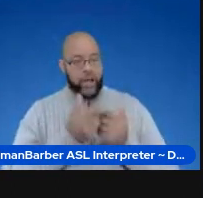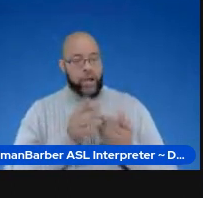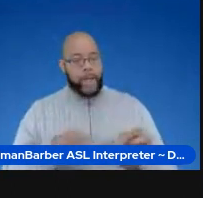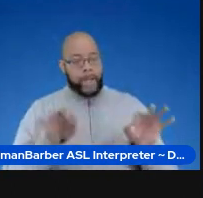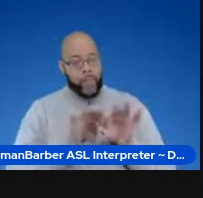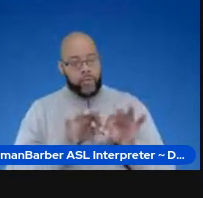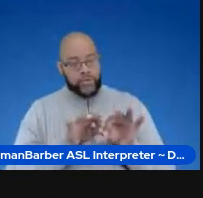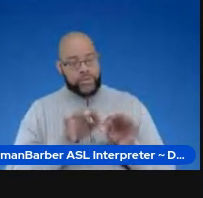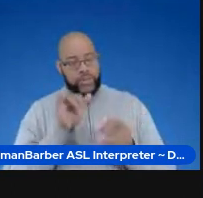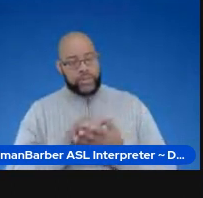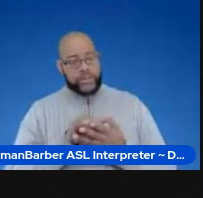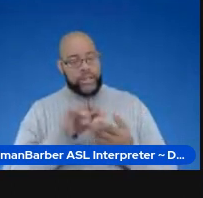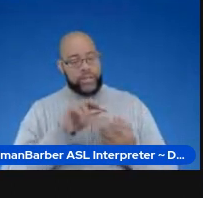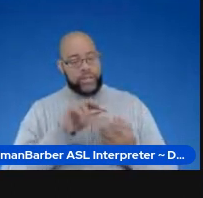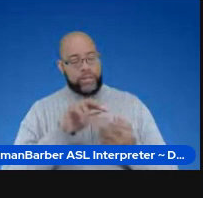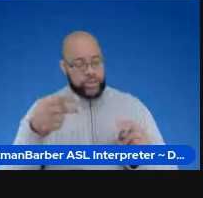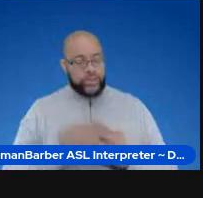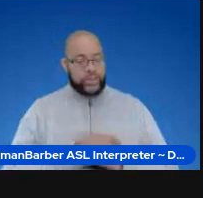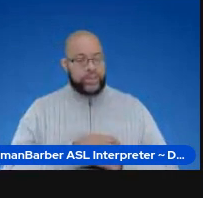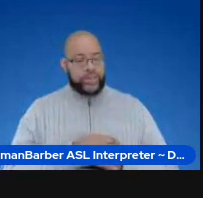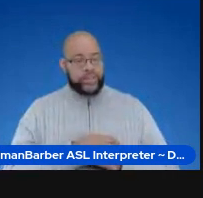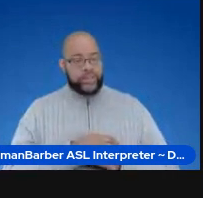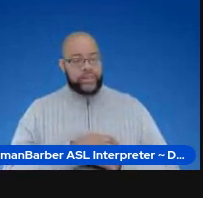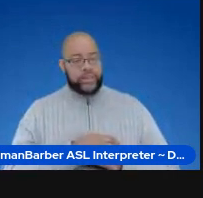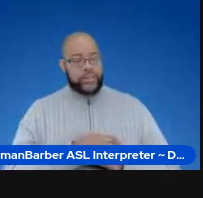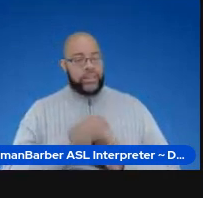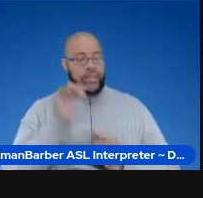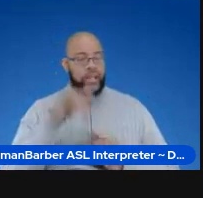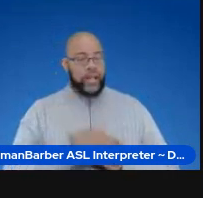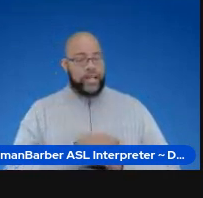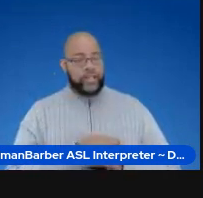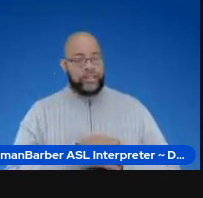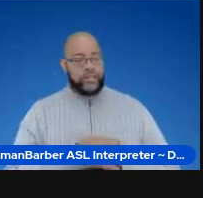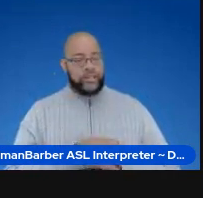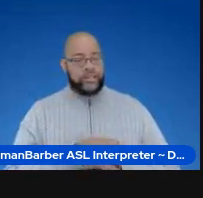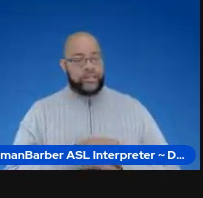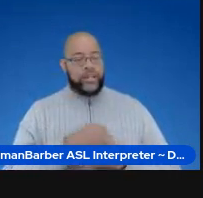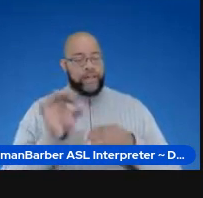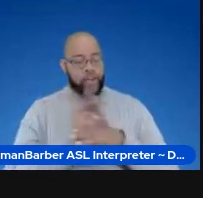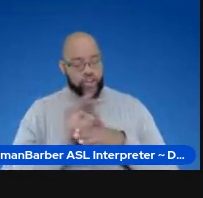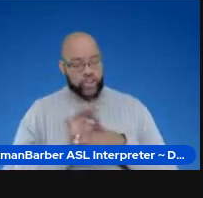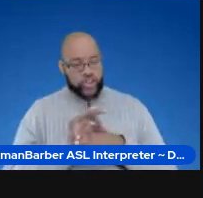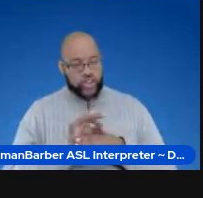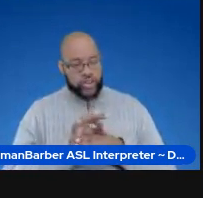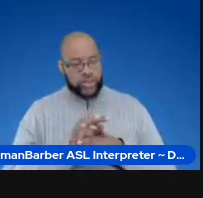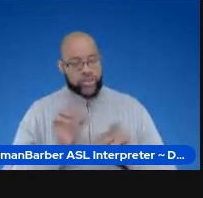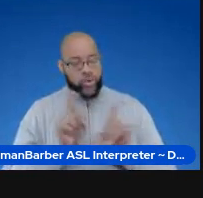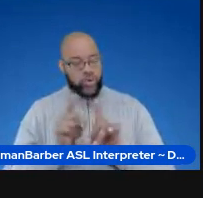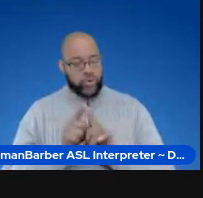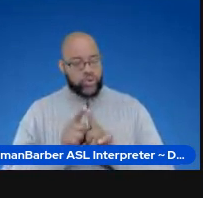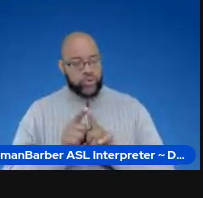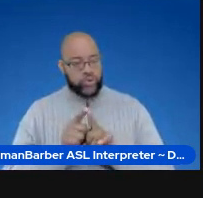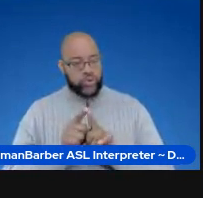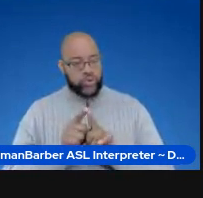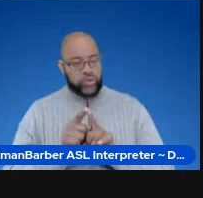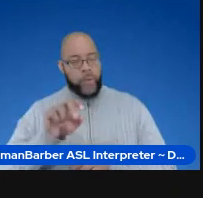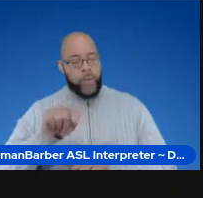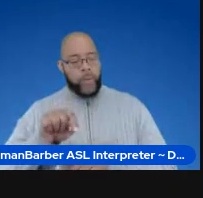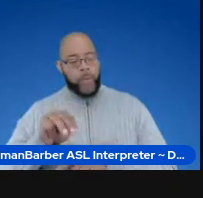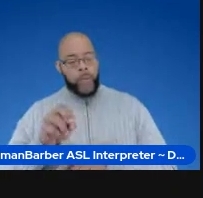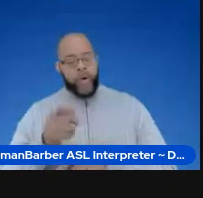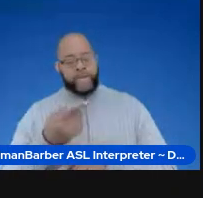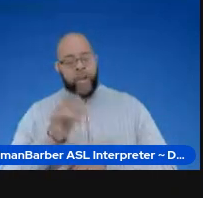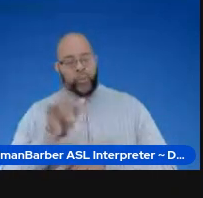that protein is to the functionality as well as the morphology of the